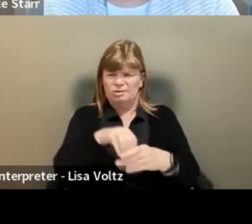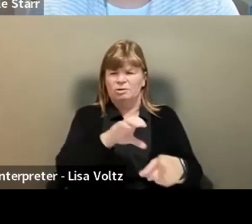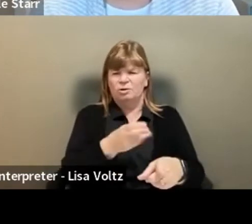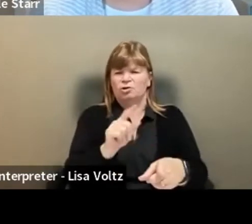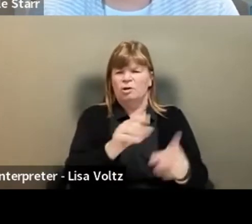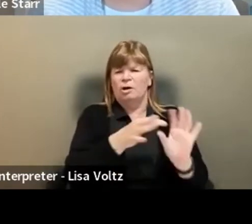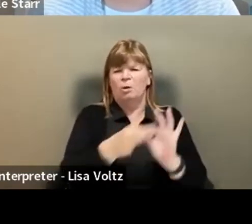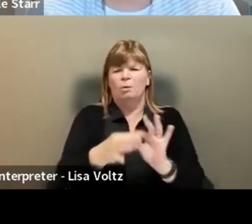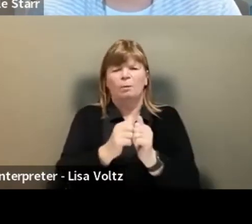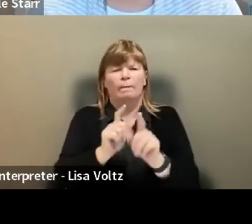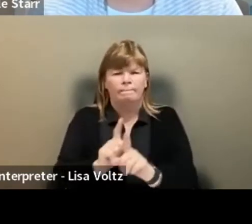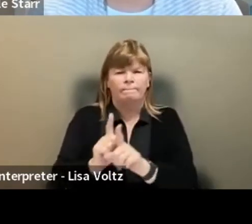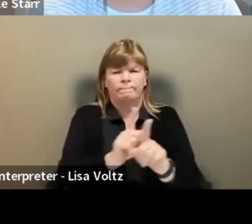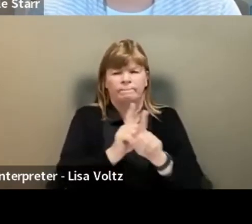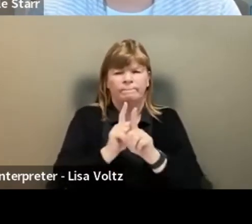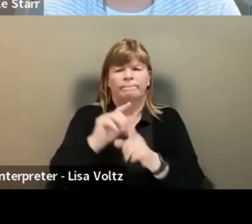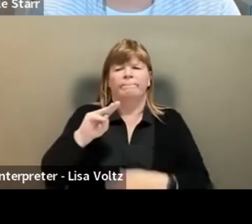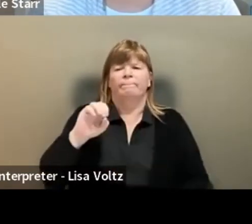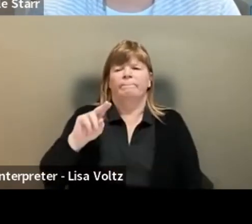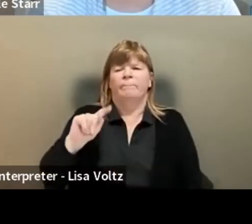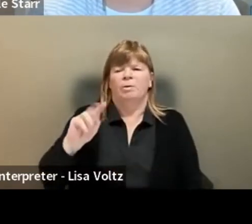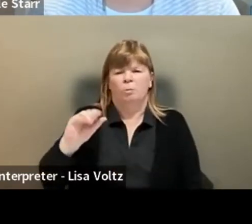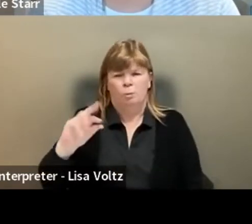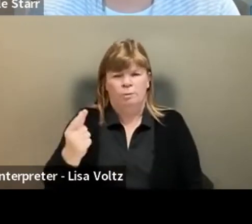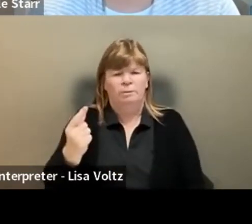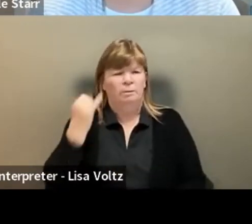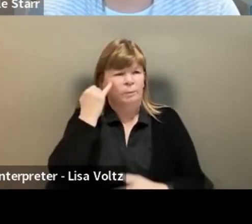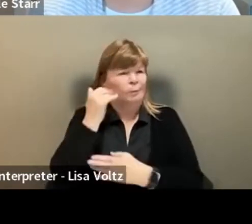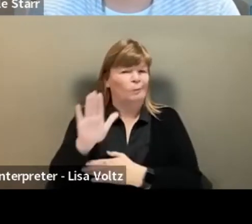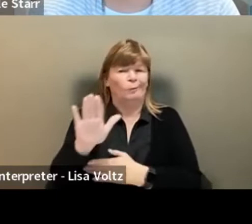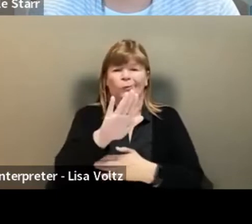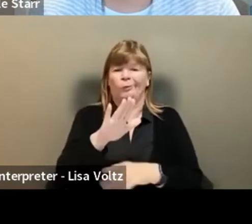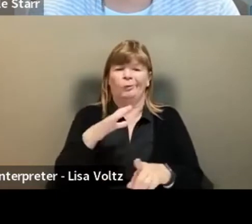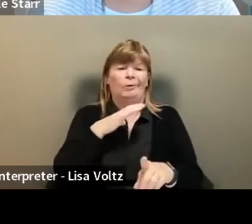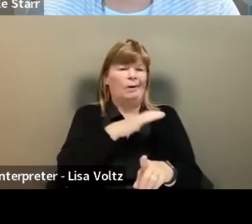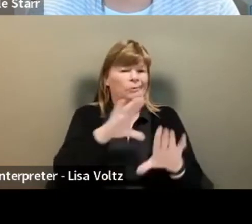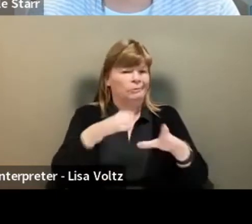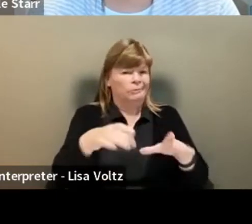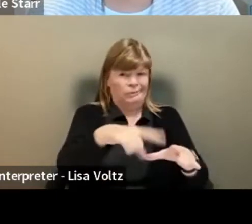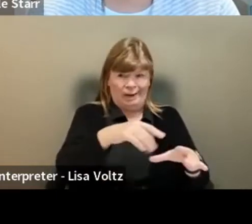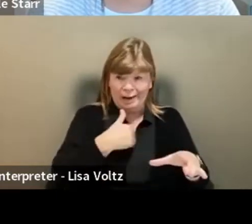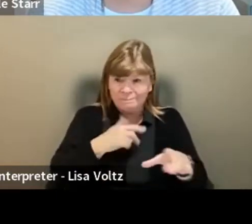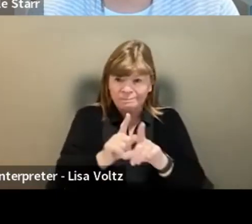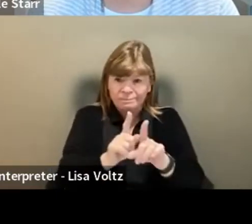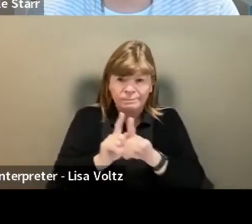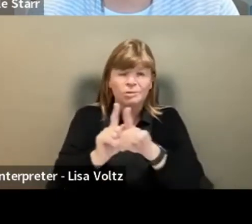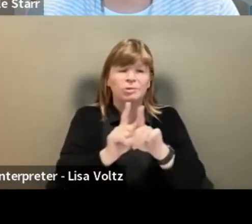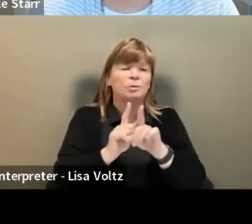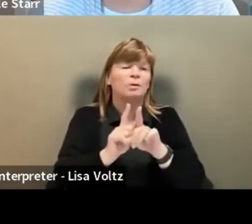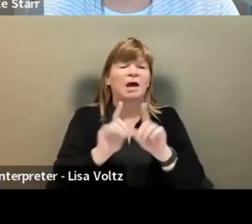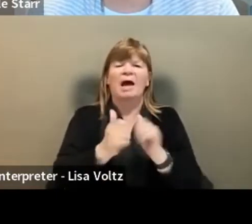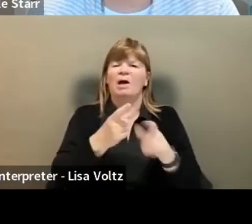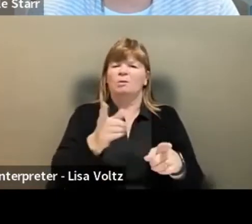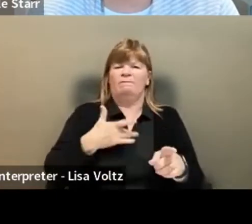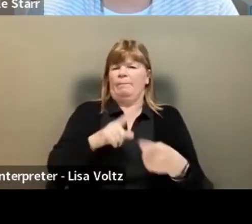to mentoring, and whether or not your council has mentoring, and how you feel